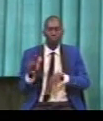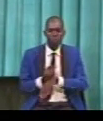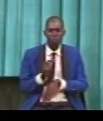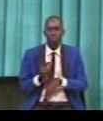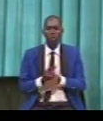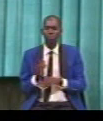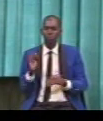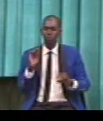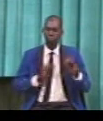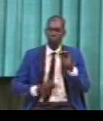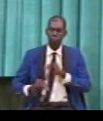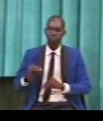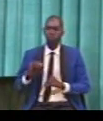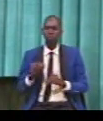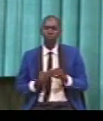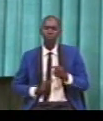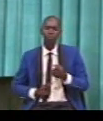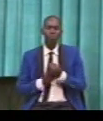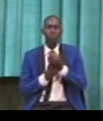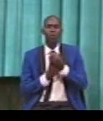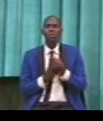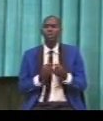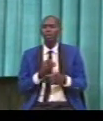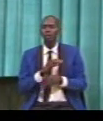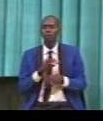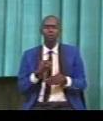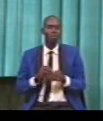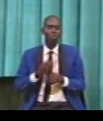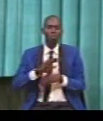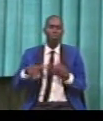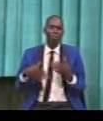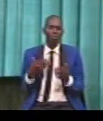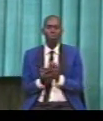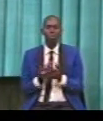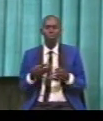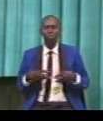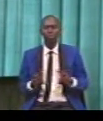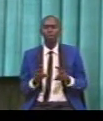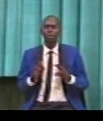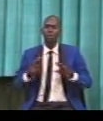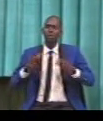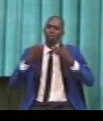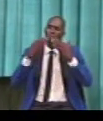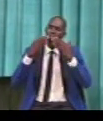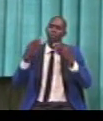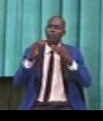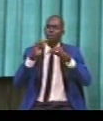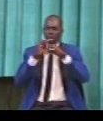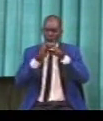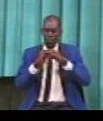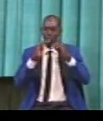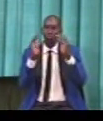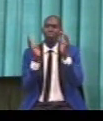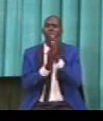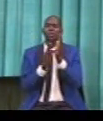contributions, and in all the locations. Let's give God glory. Let's celebrate. Let's worship the